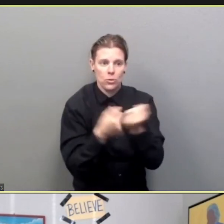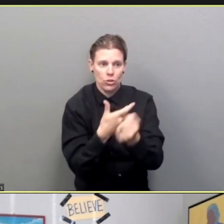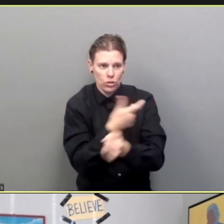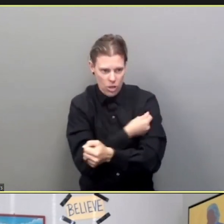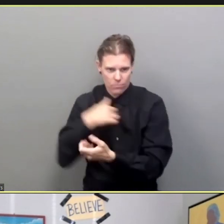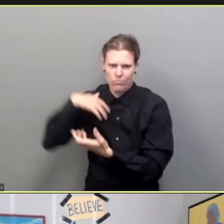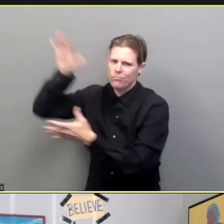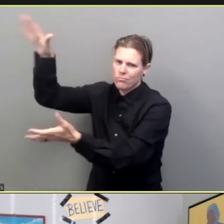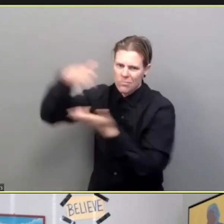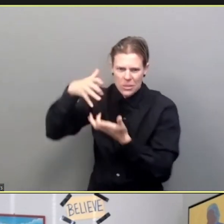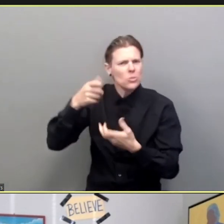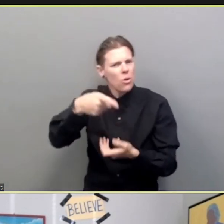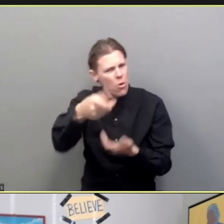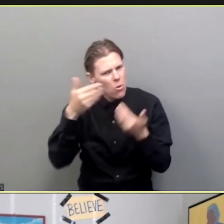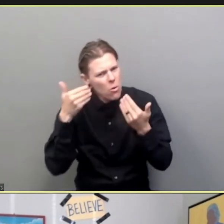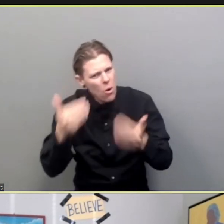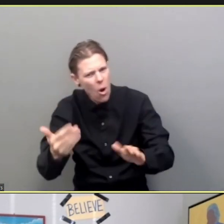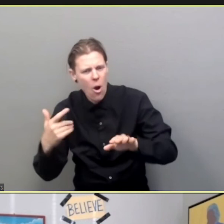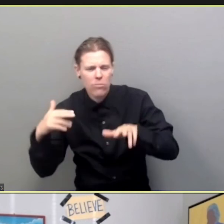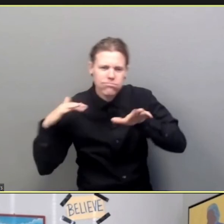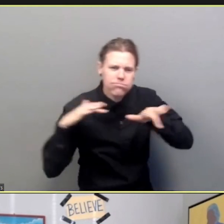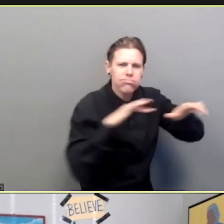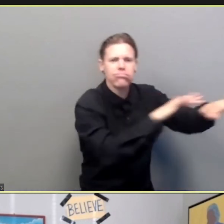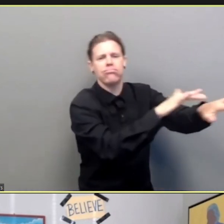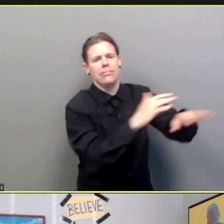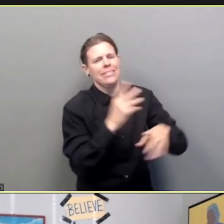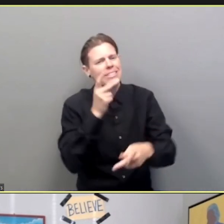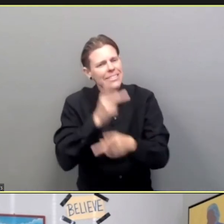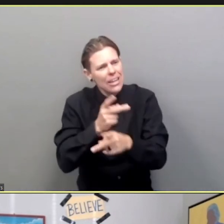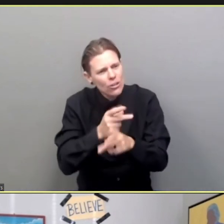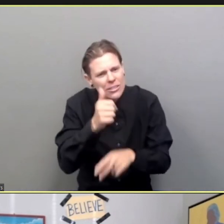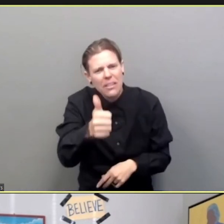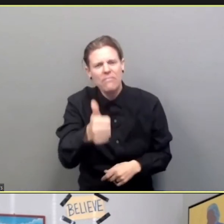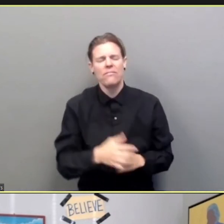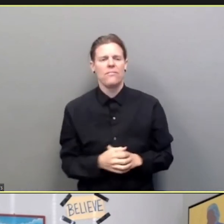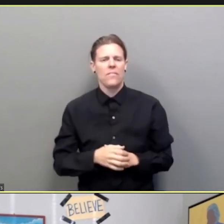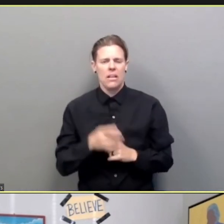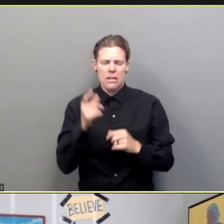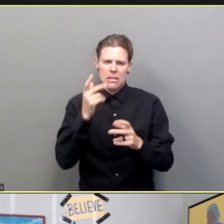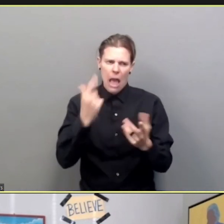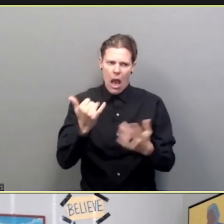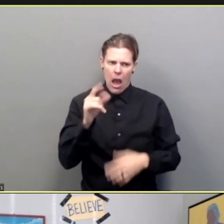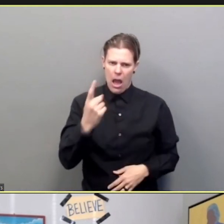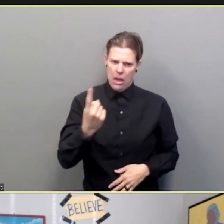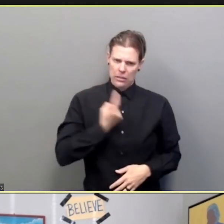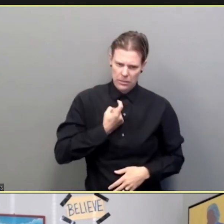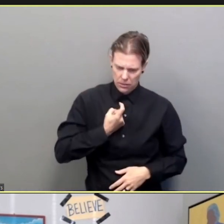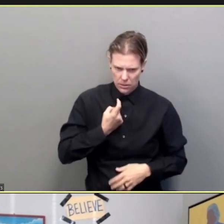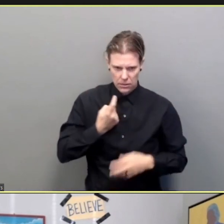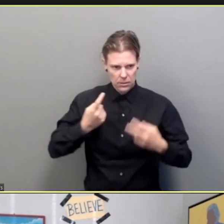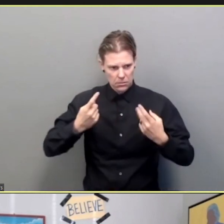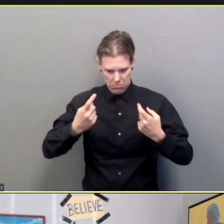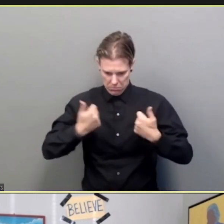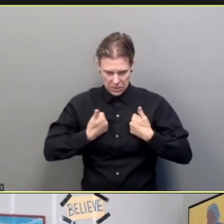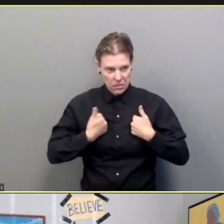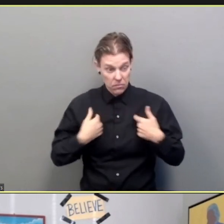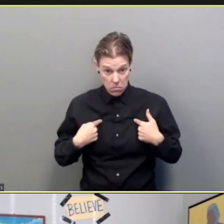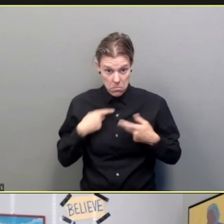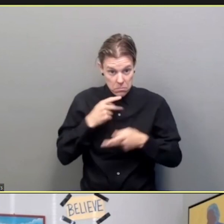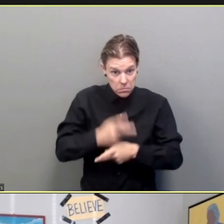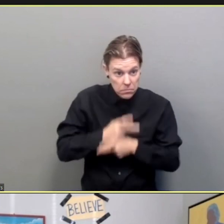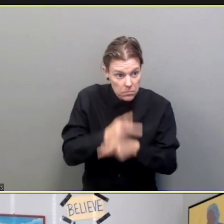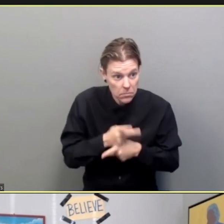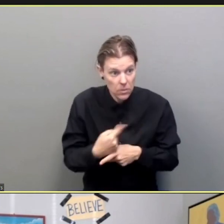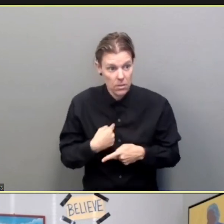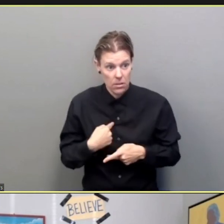again this question: am I being 2 to 4 times as careful this year, given that the virus is 2 to